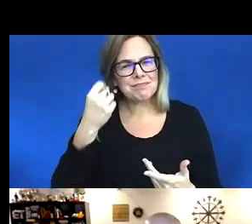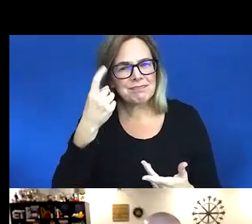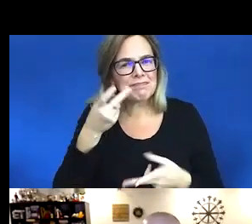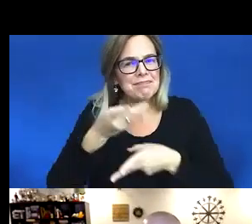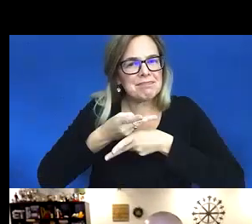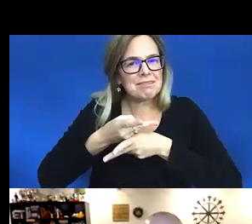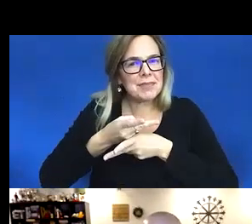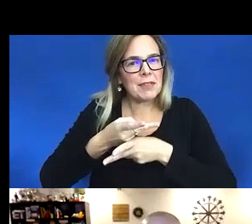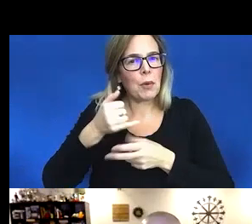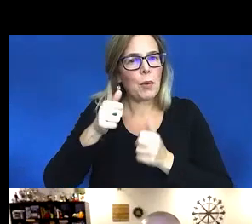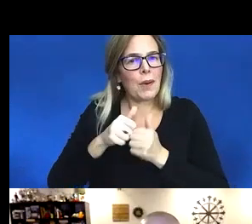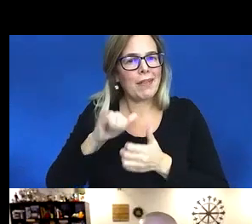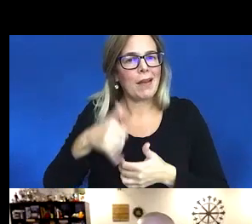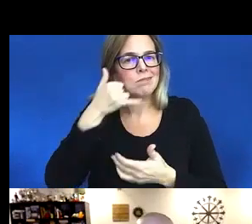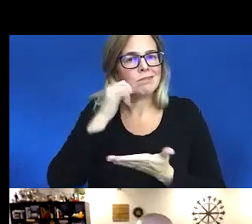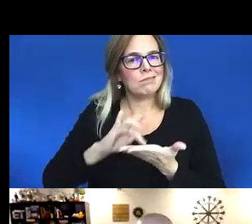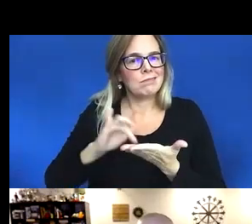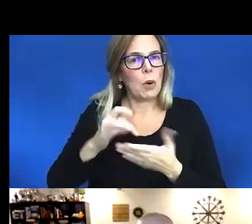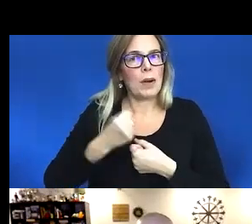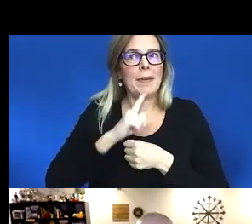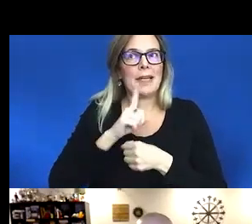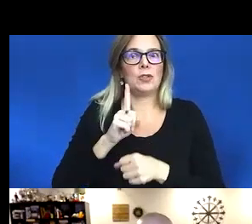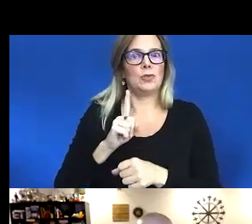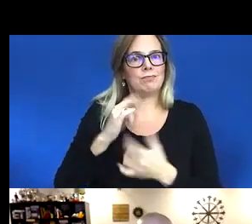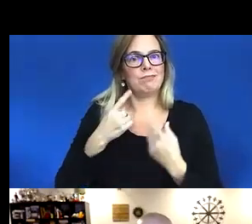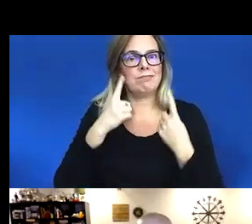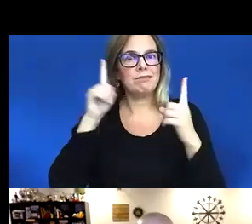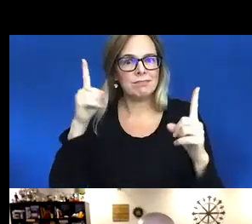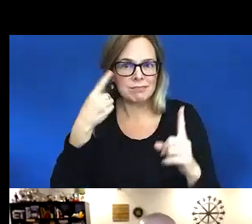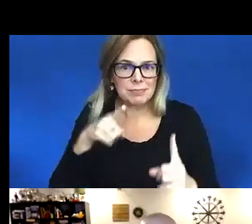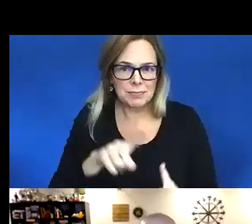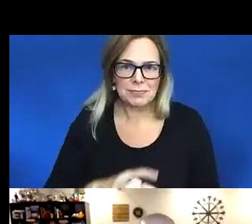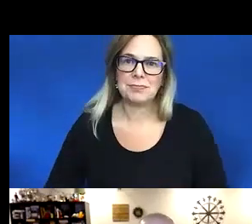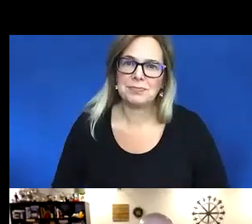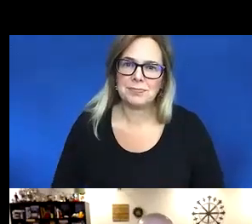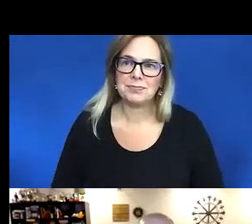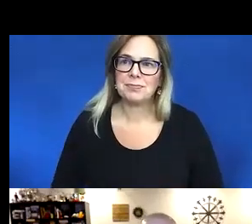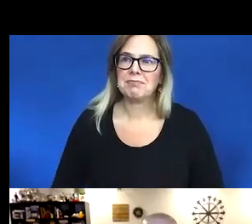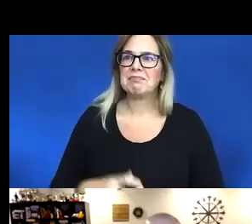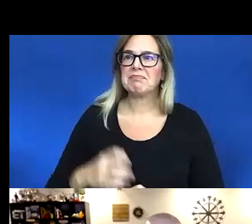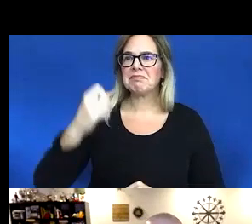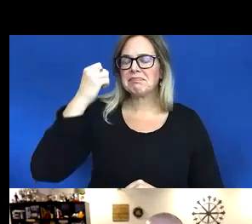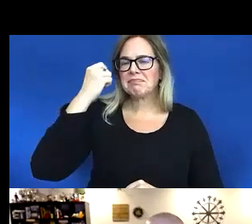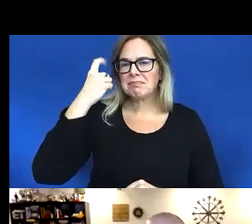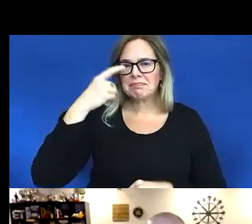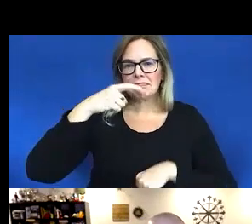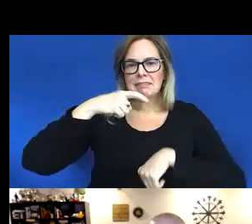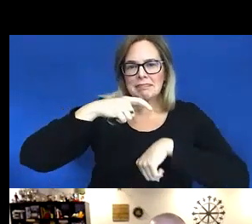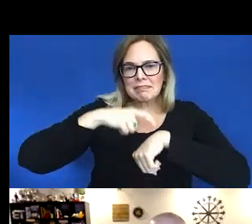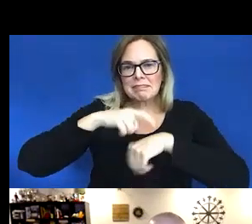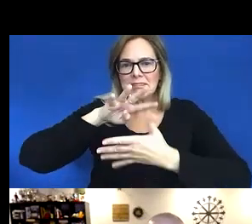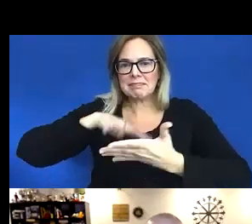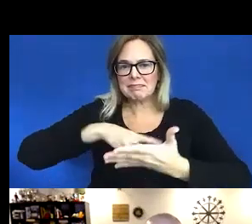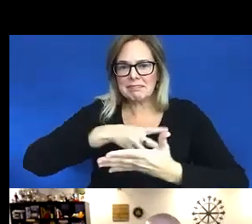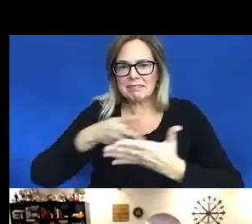sure that we reduce the disruption for you. Next slide, please. Our timeline, as we said, we've been communicating pretty rapidly over the